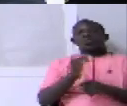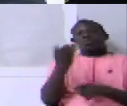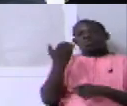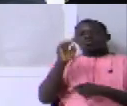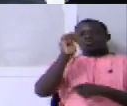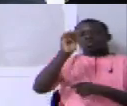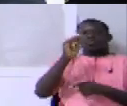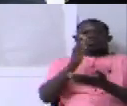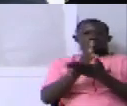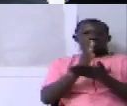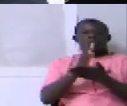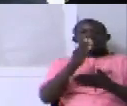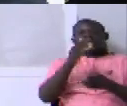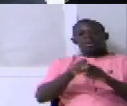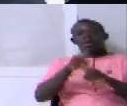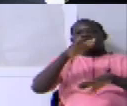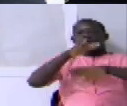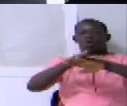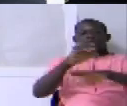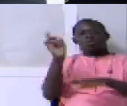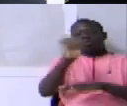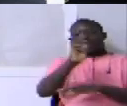allegations against him. We've